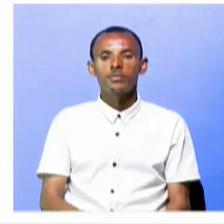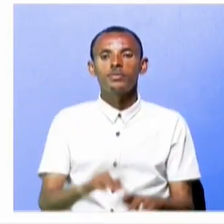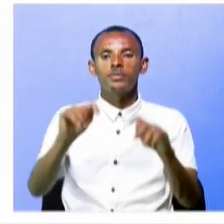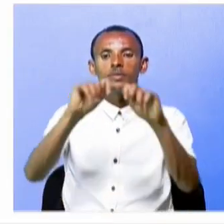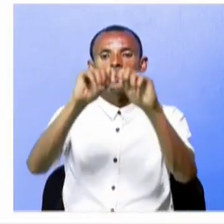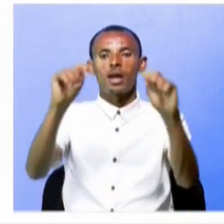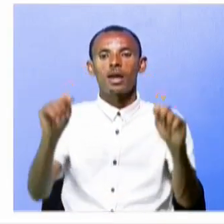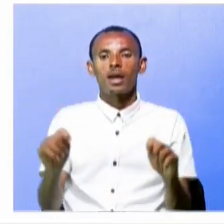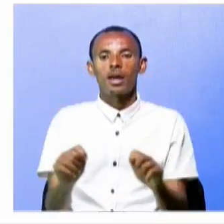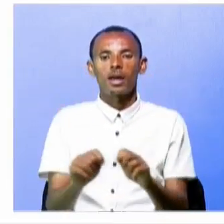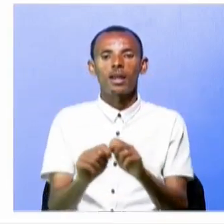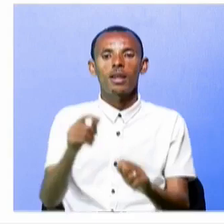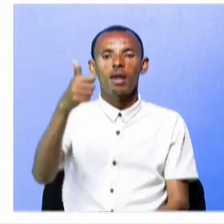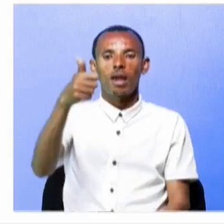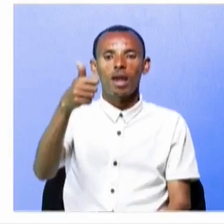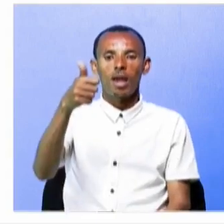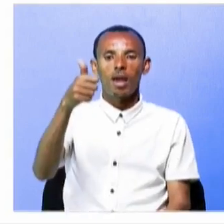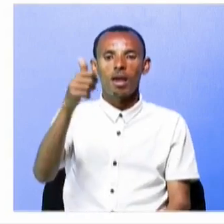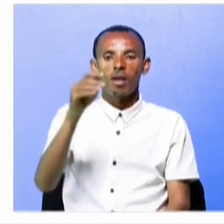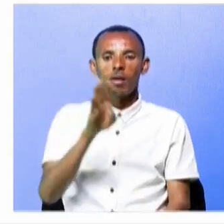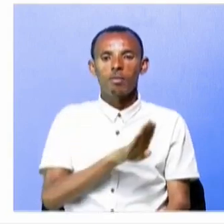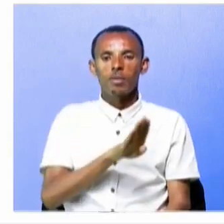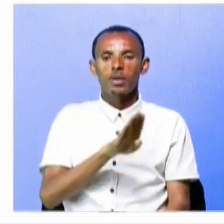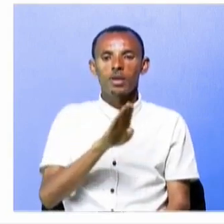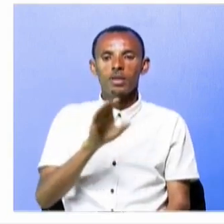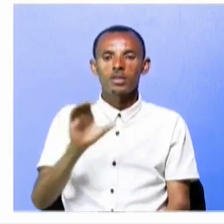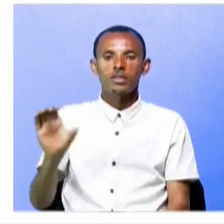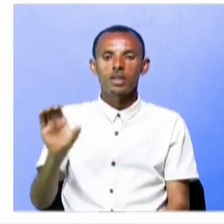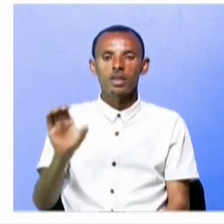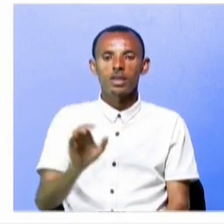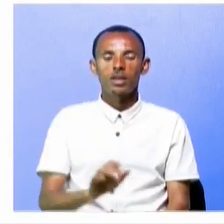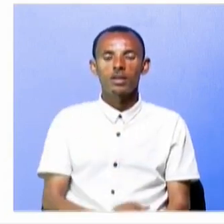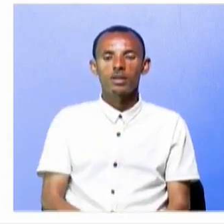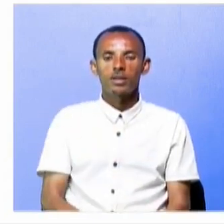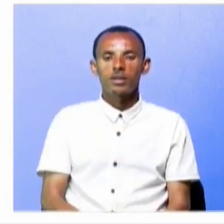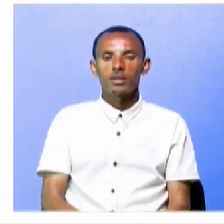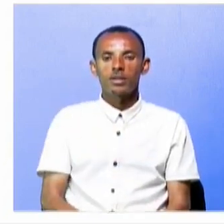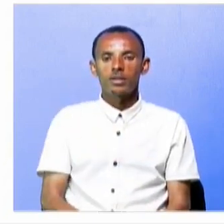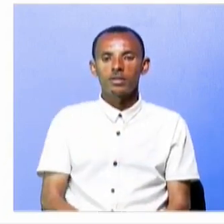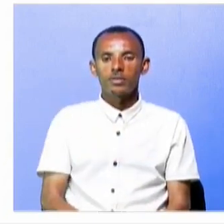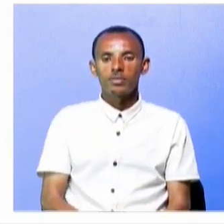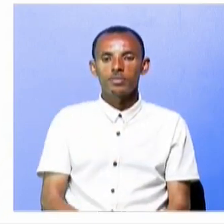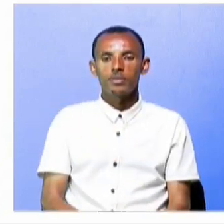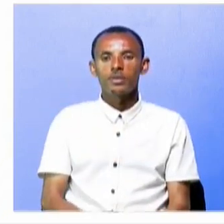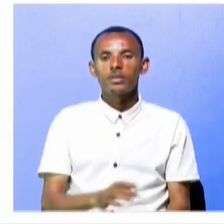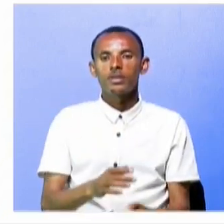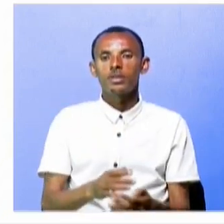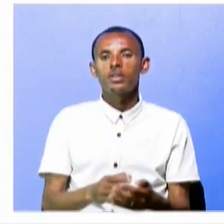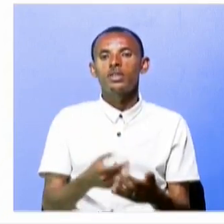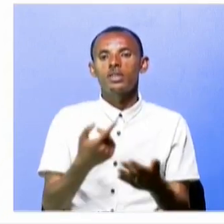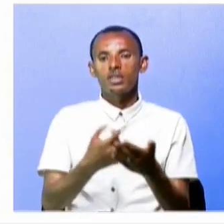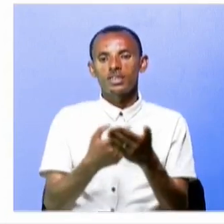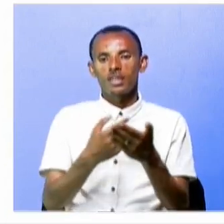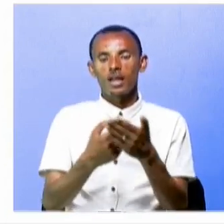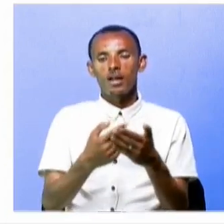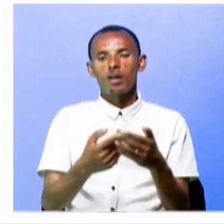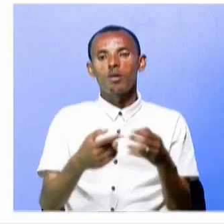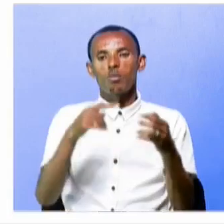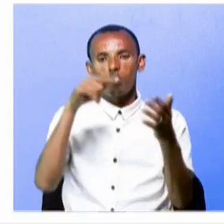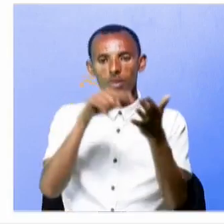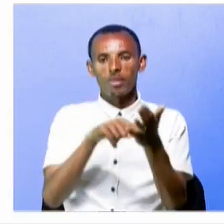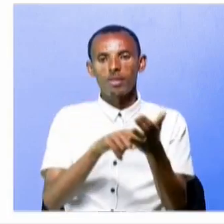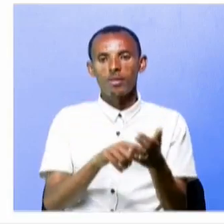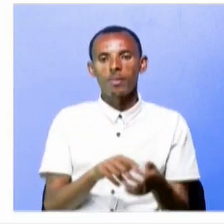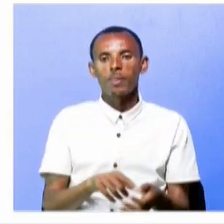ABC. Say this is A, B, C. These are the vertices.